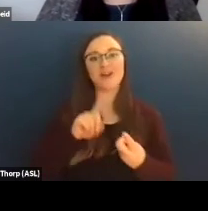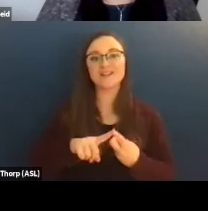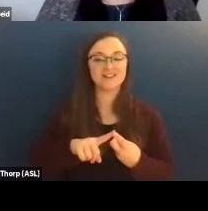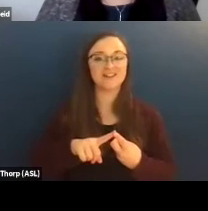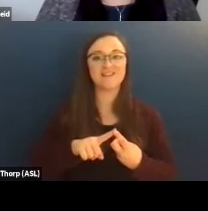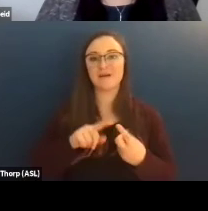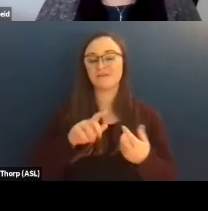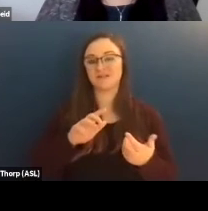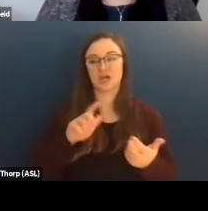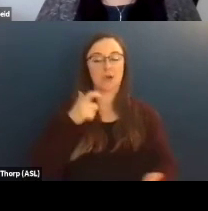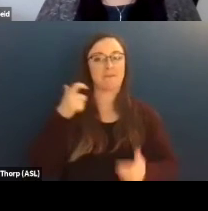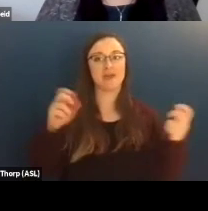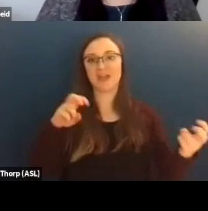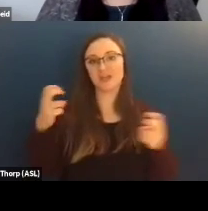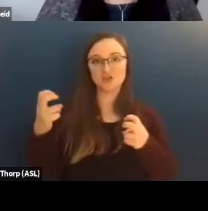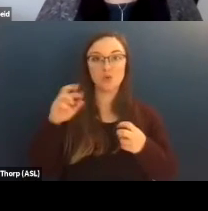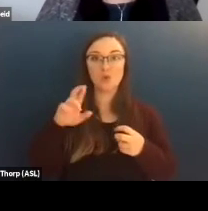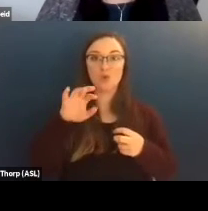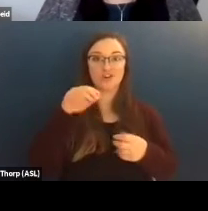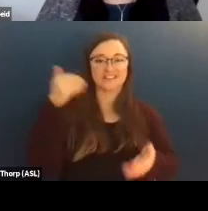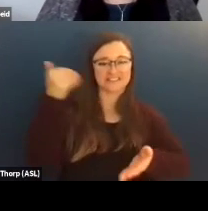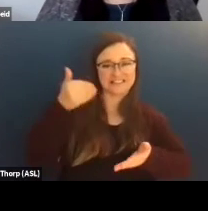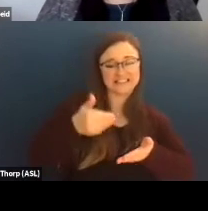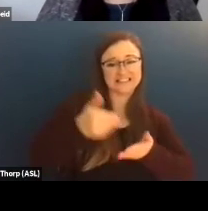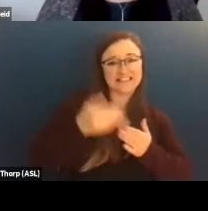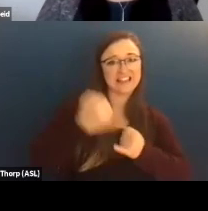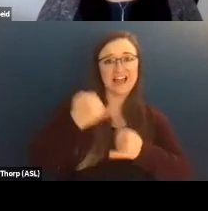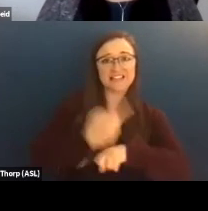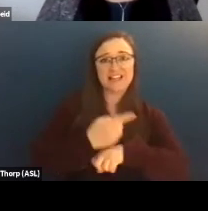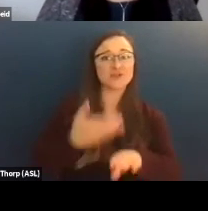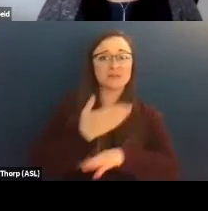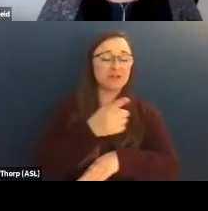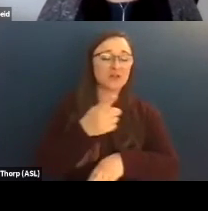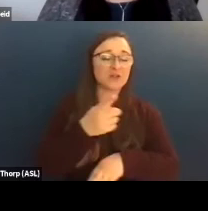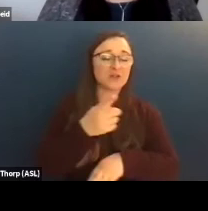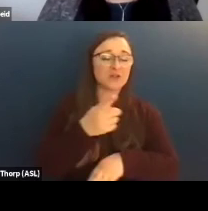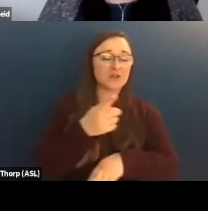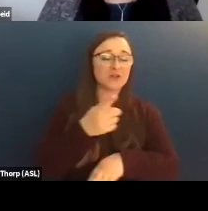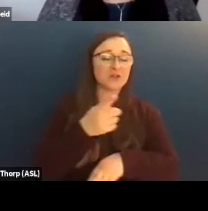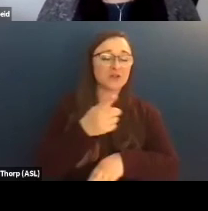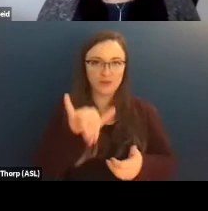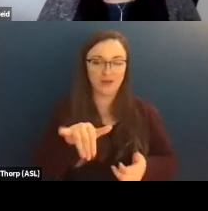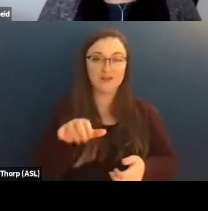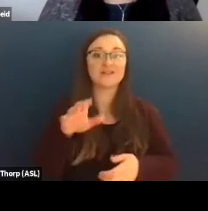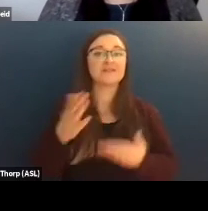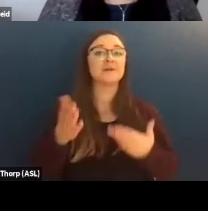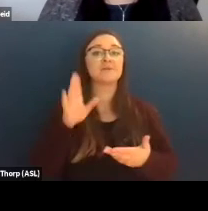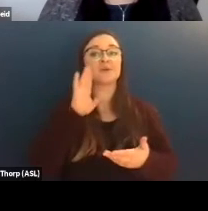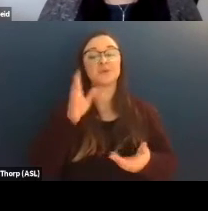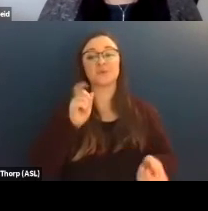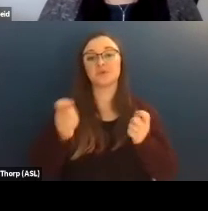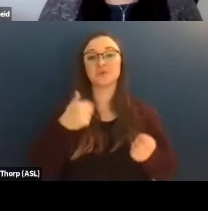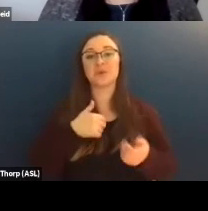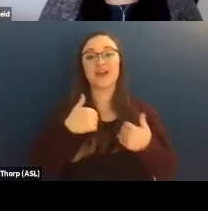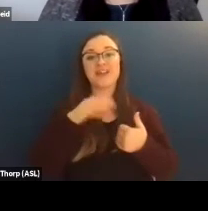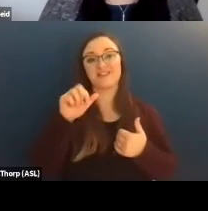huge issue or you're looking at a deadline. You don't know what's available. Also, that can change time to time. We had the CARES Act come through